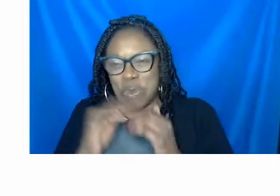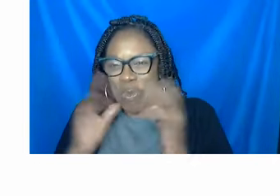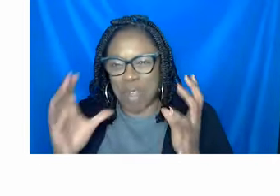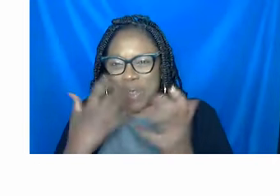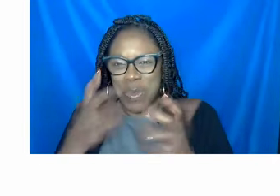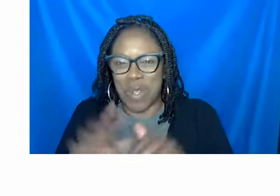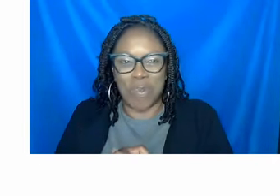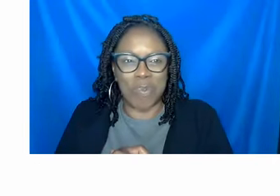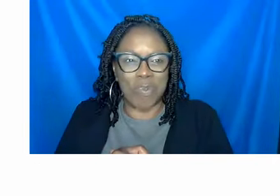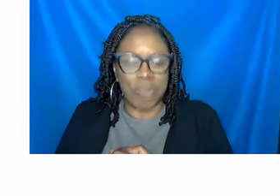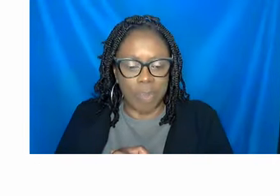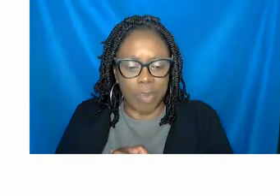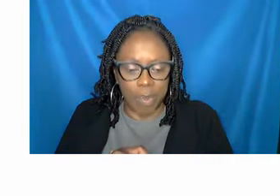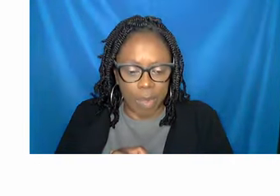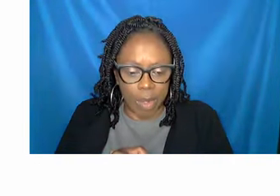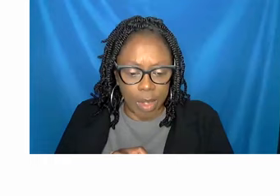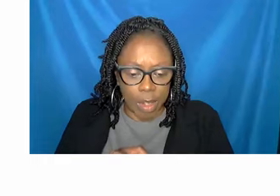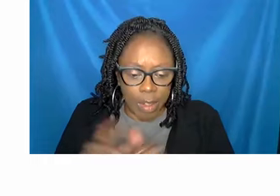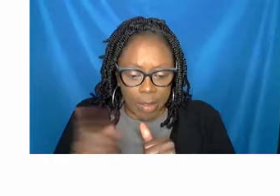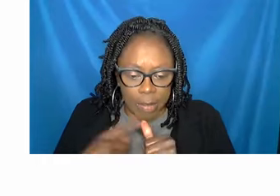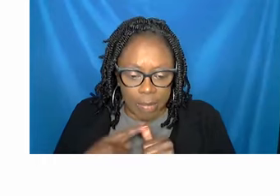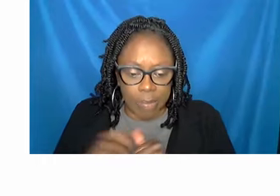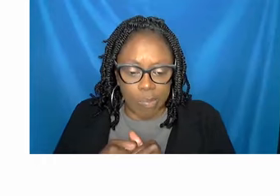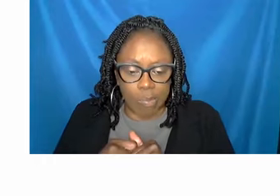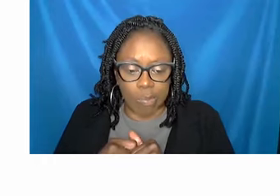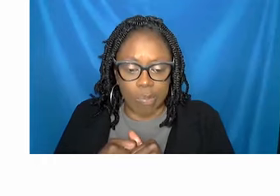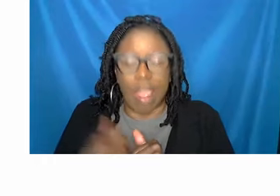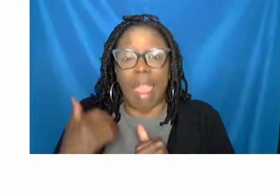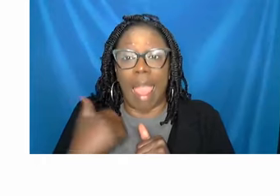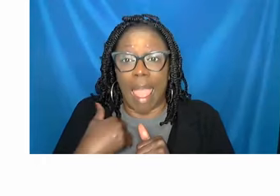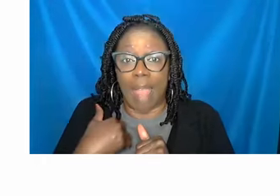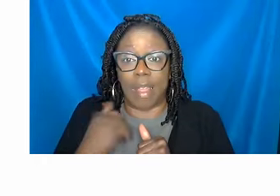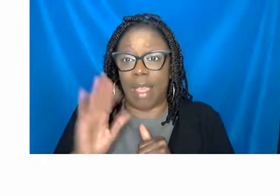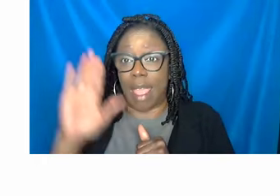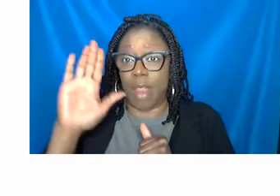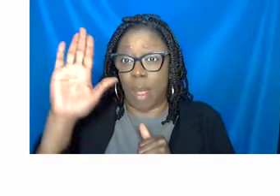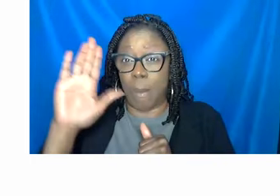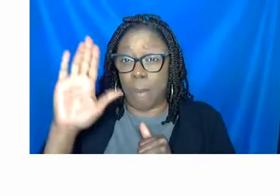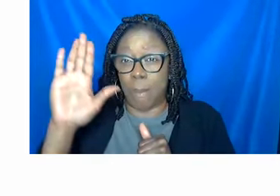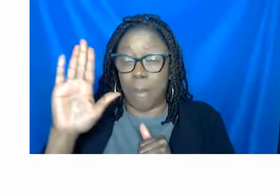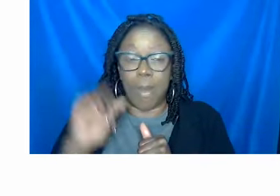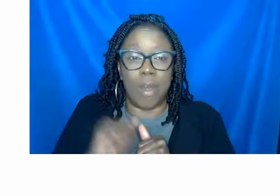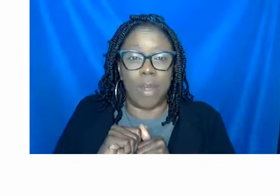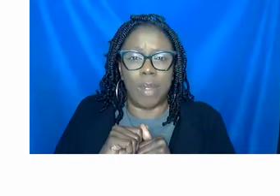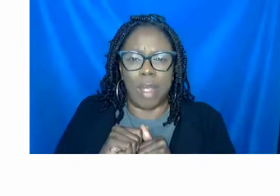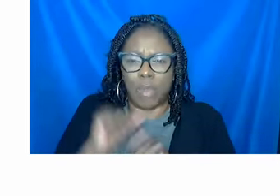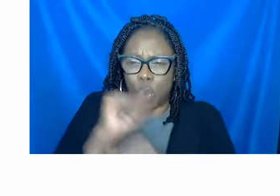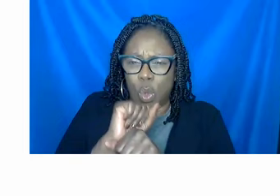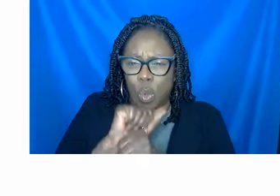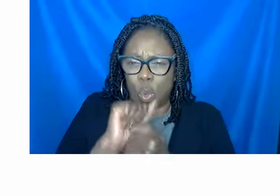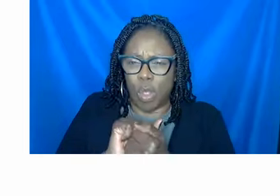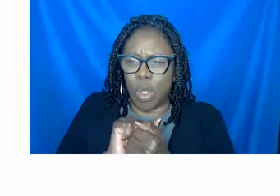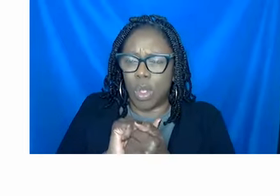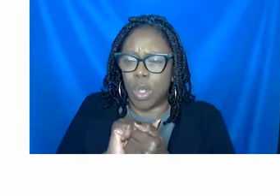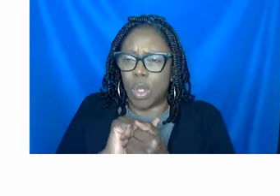then the pedagogical implications. I do have a handout, so I'll have to work with Susie to